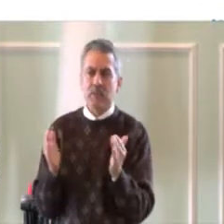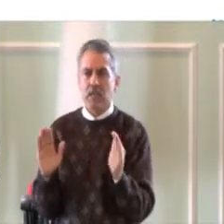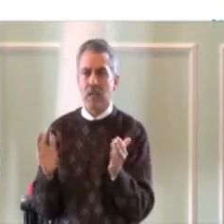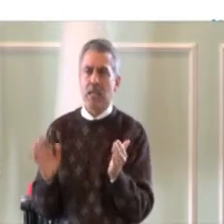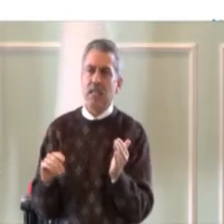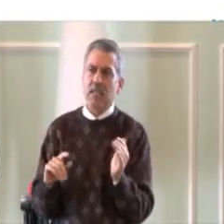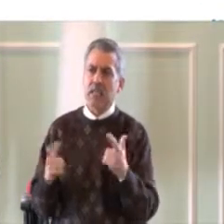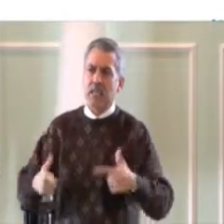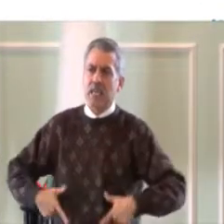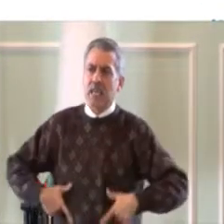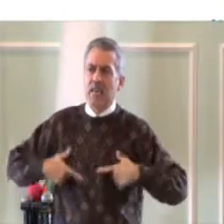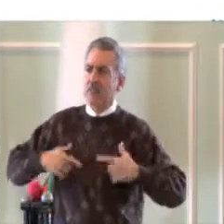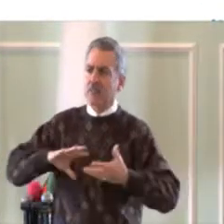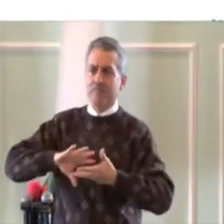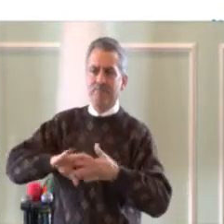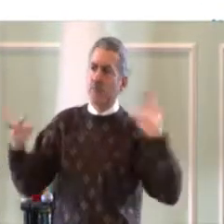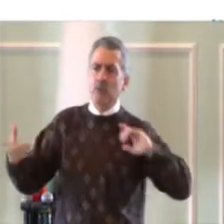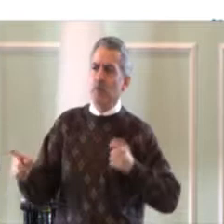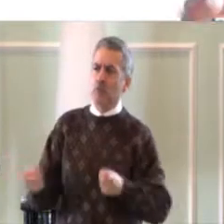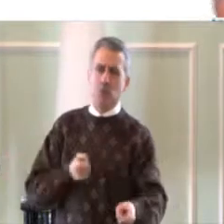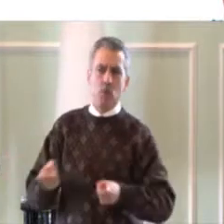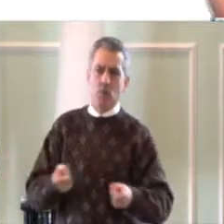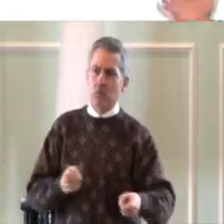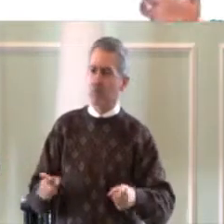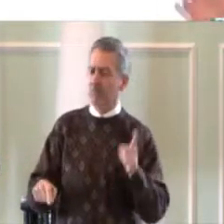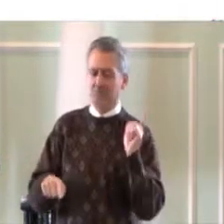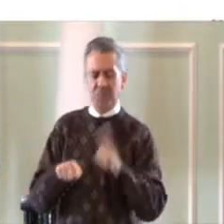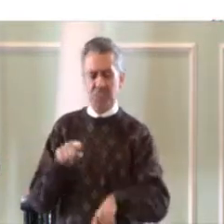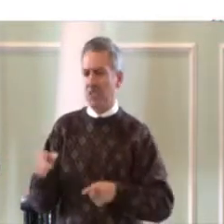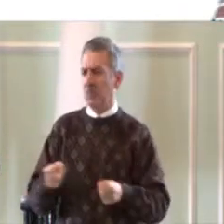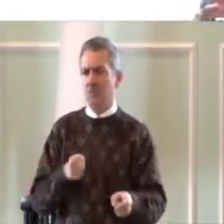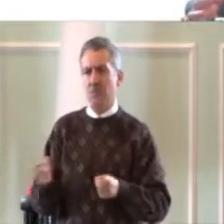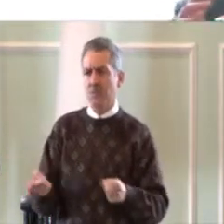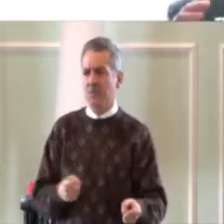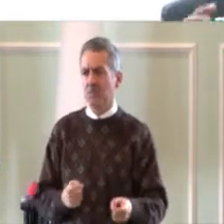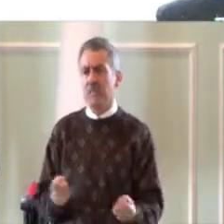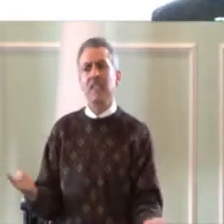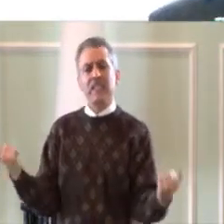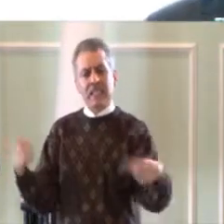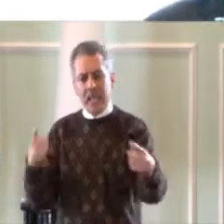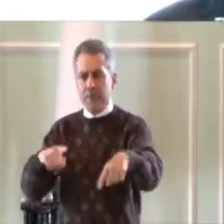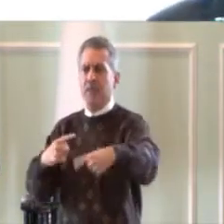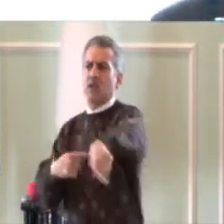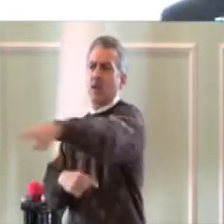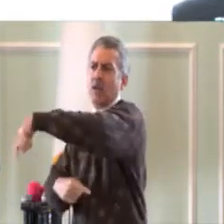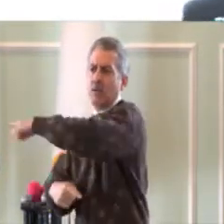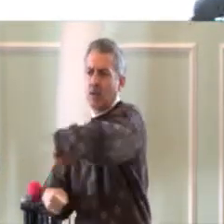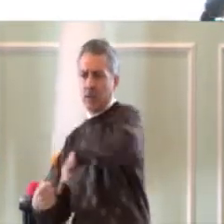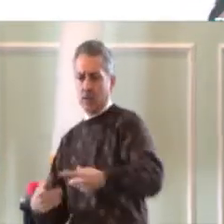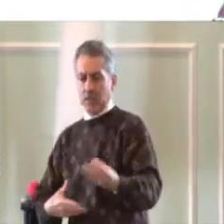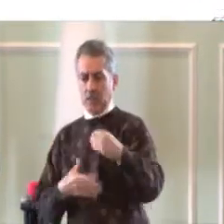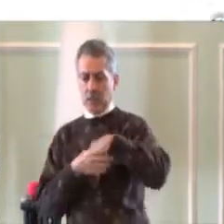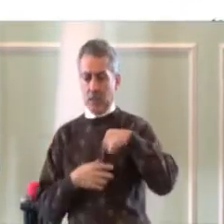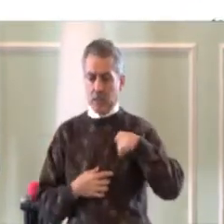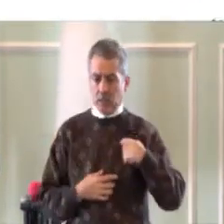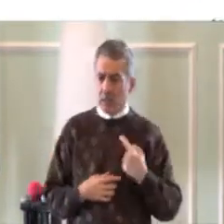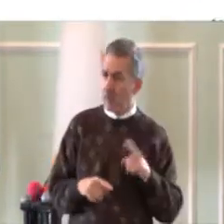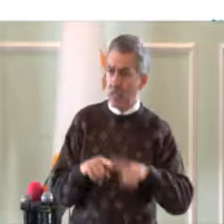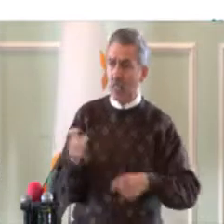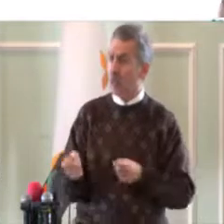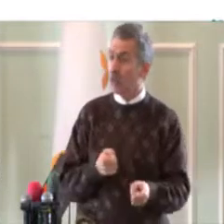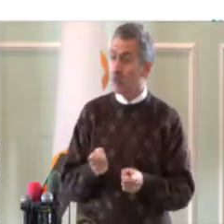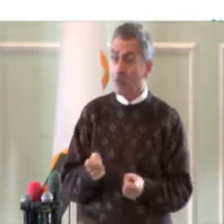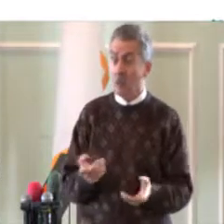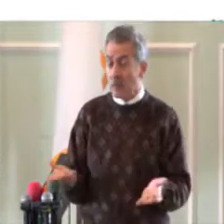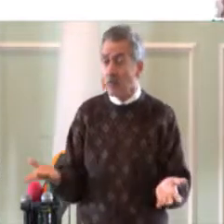sometimes life is out of control. There are things that happen around us and sometimes in us that we cannot control. And